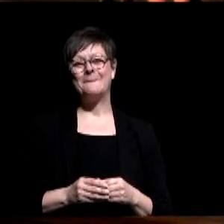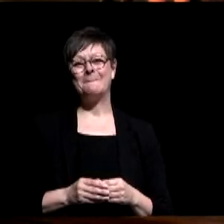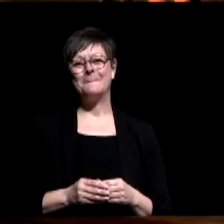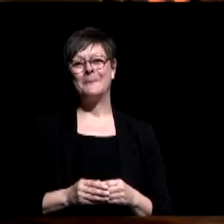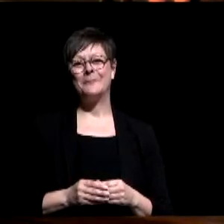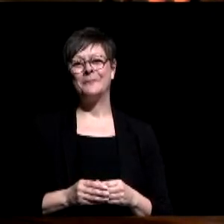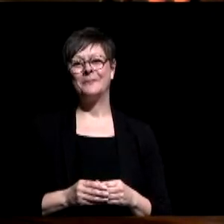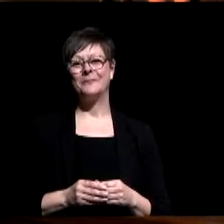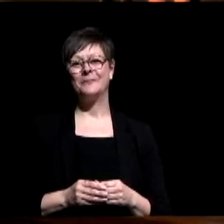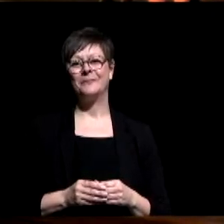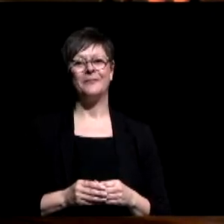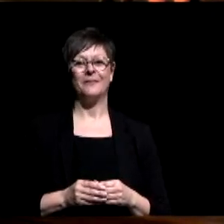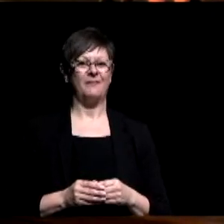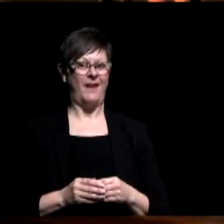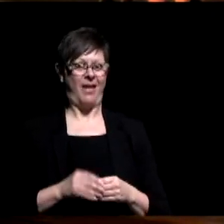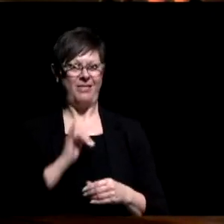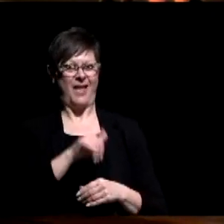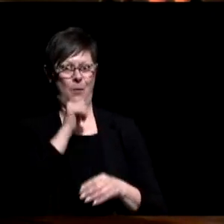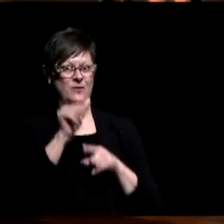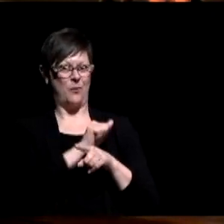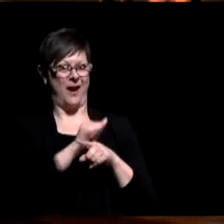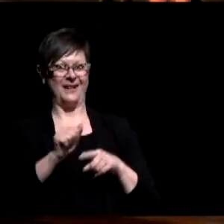We didn't practice that.